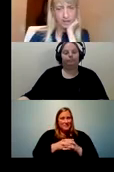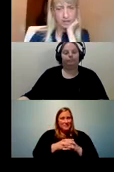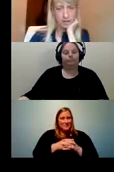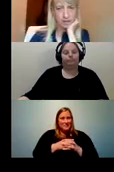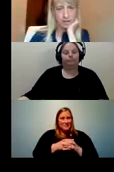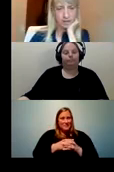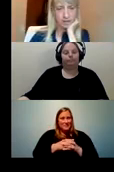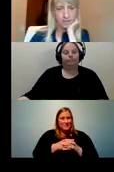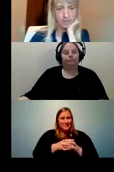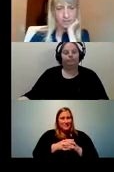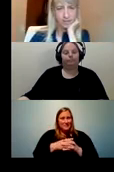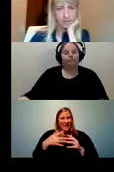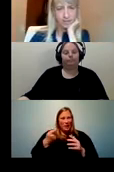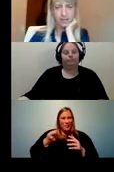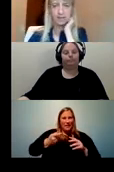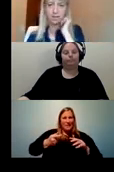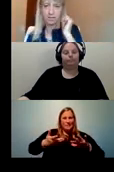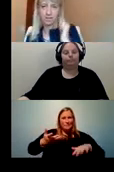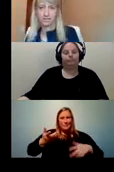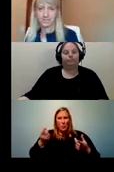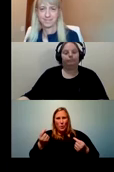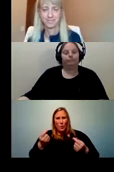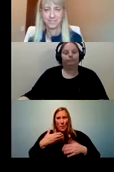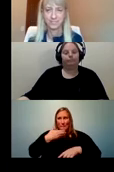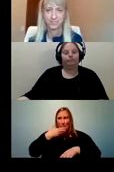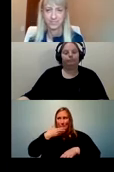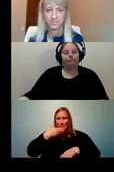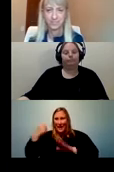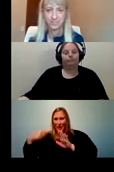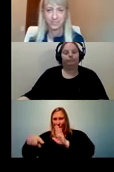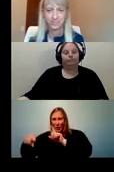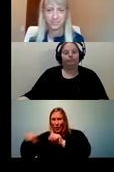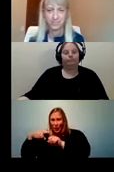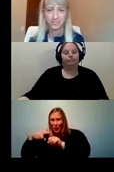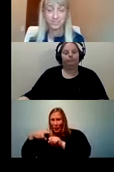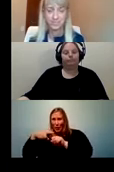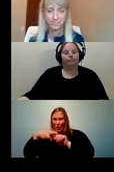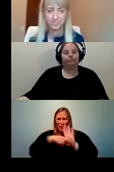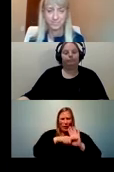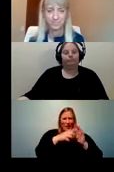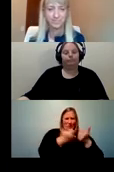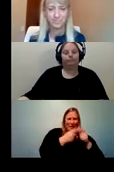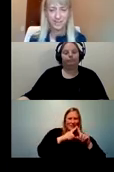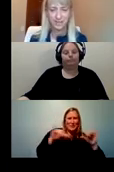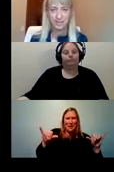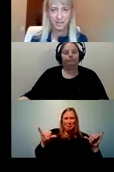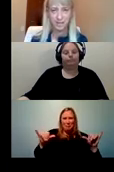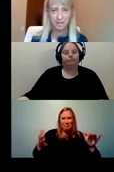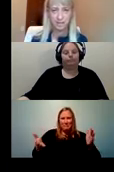Kind of a conundrum. It's better and it's more challenging at the same time.